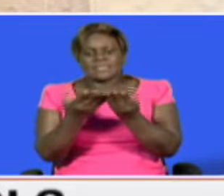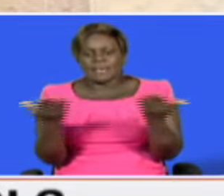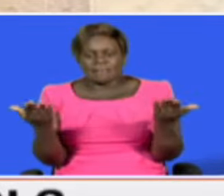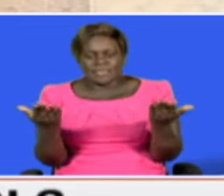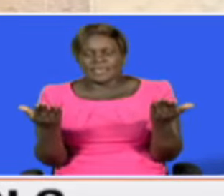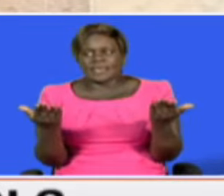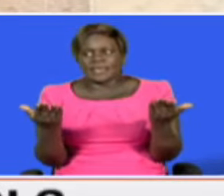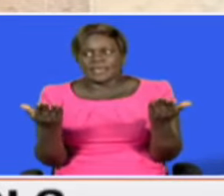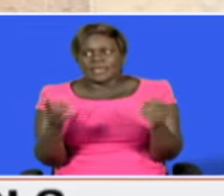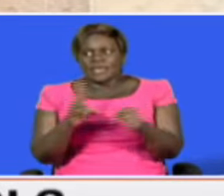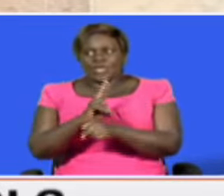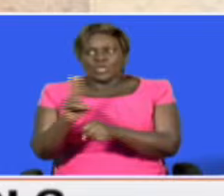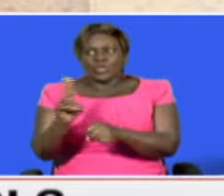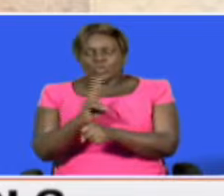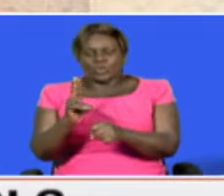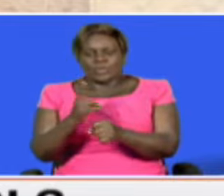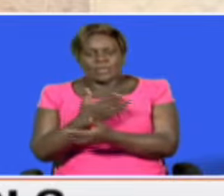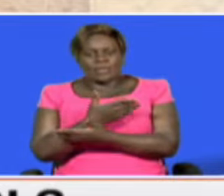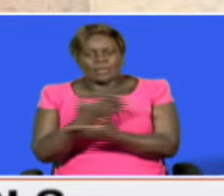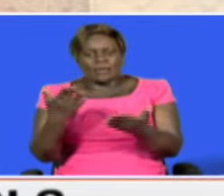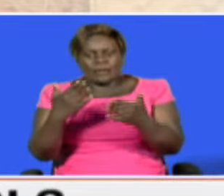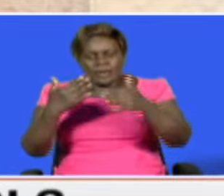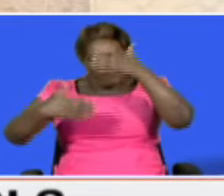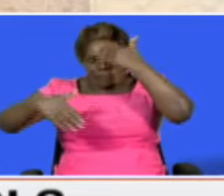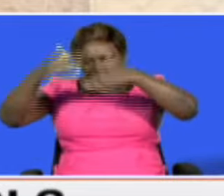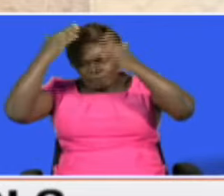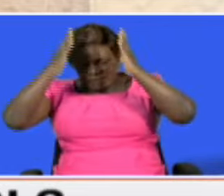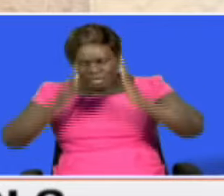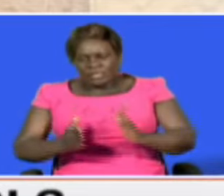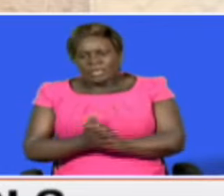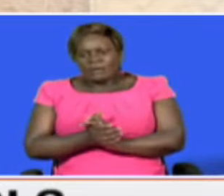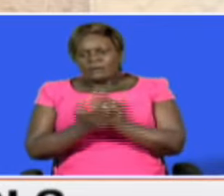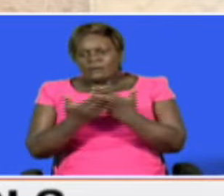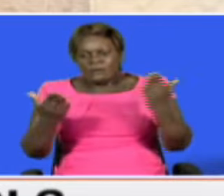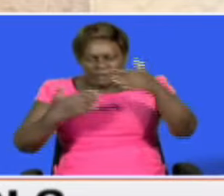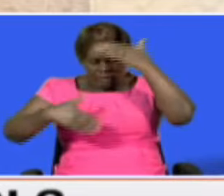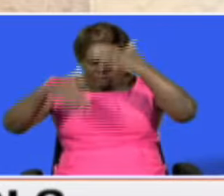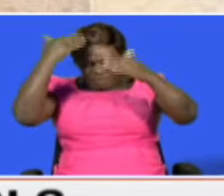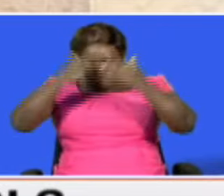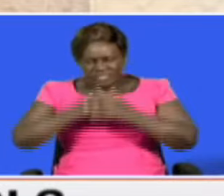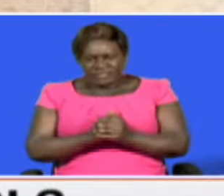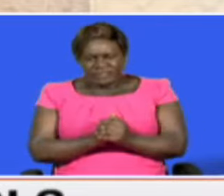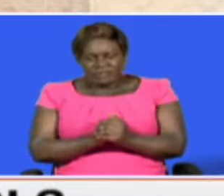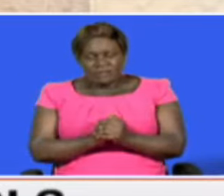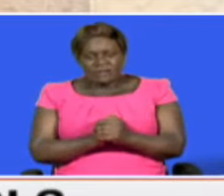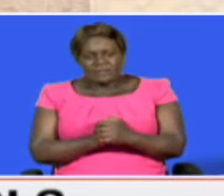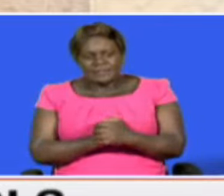that is used by any professor in any university.